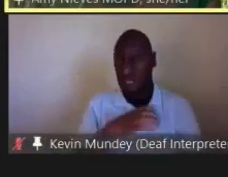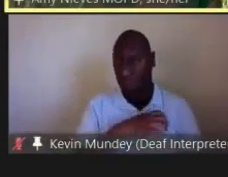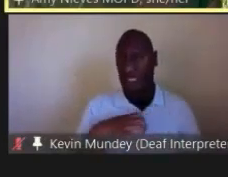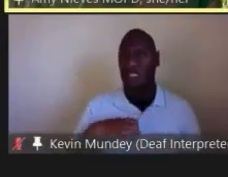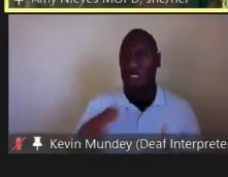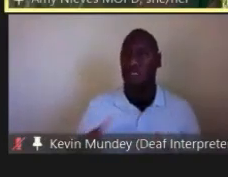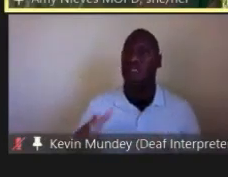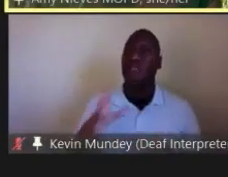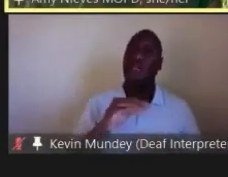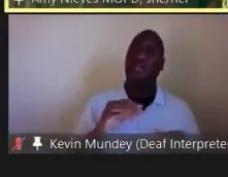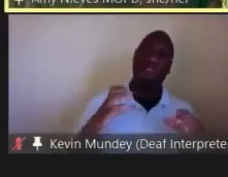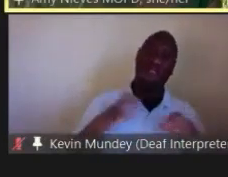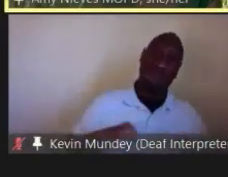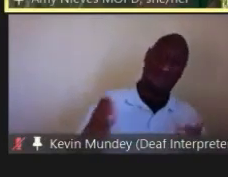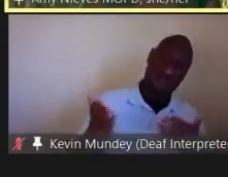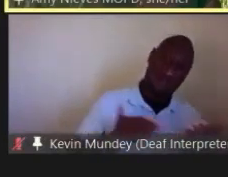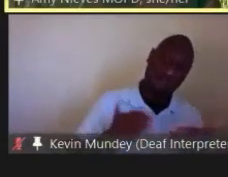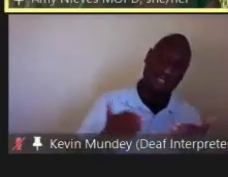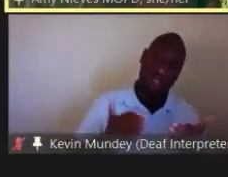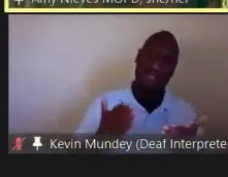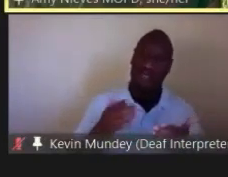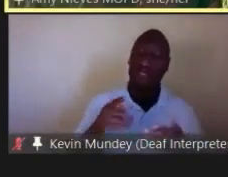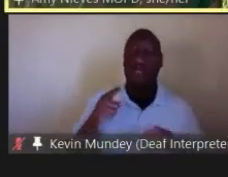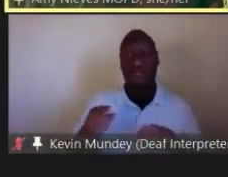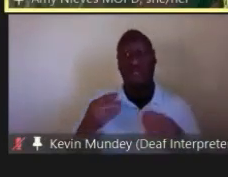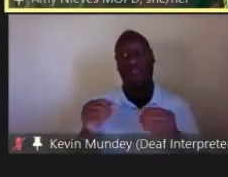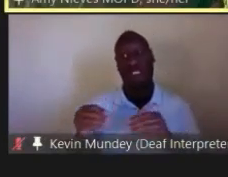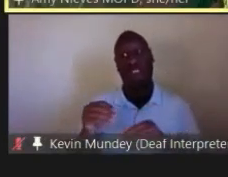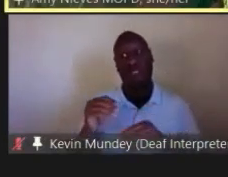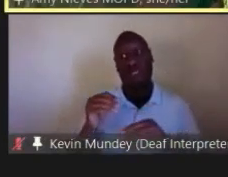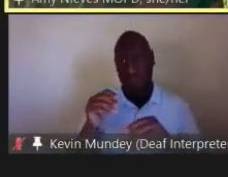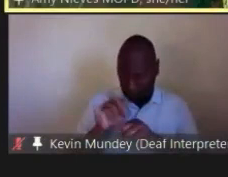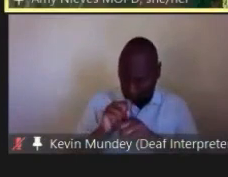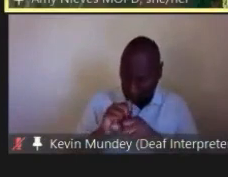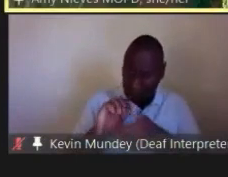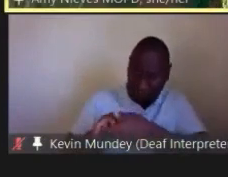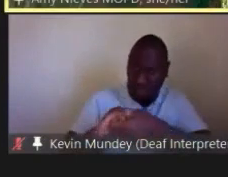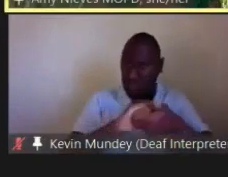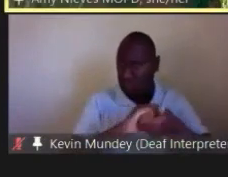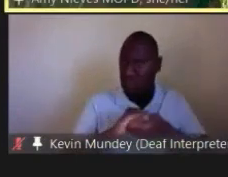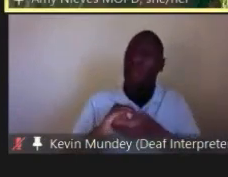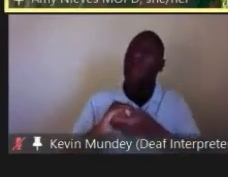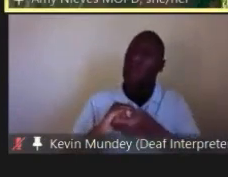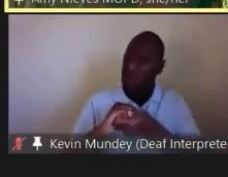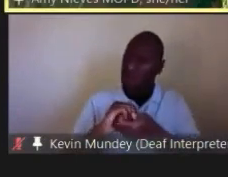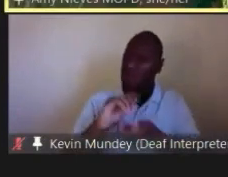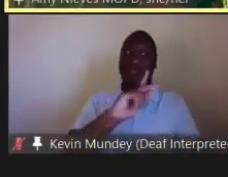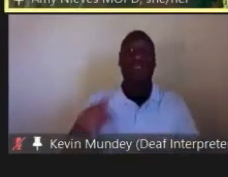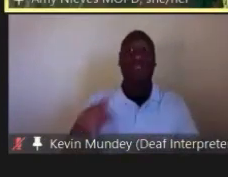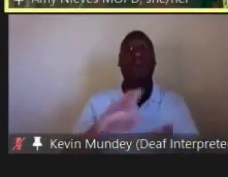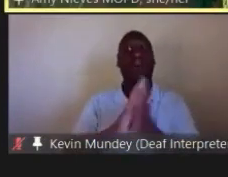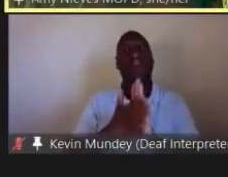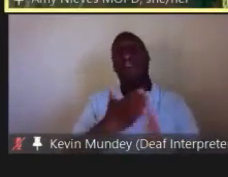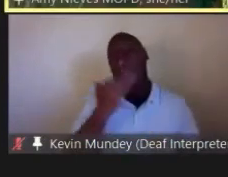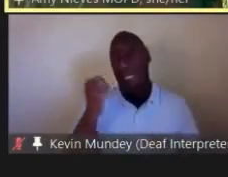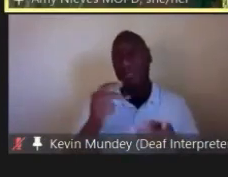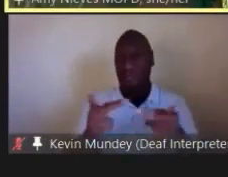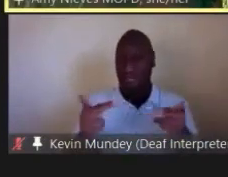work to make Philadelphia a better place for people with disabilities. The Office of